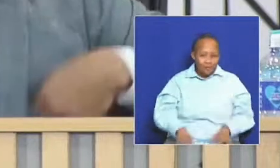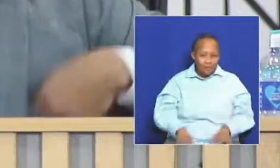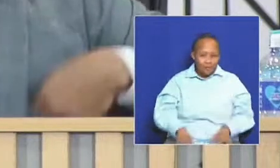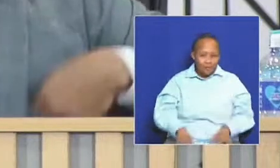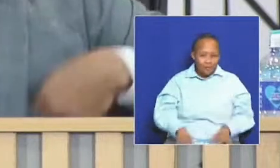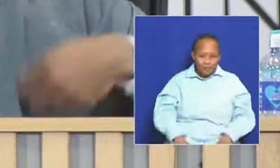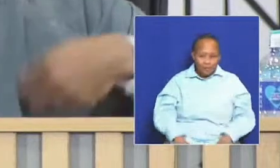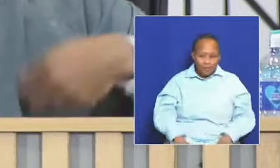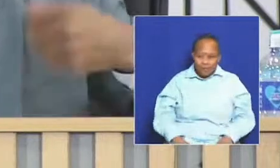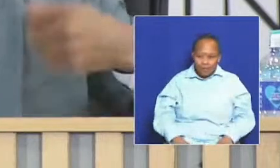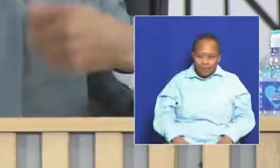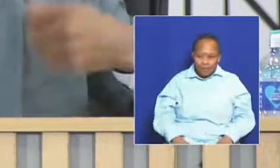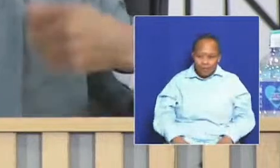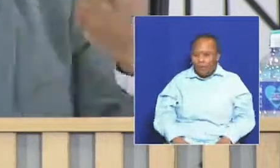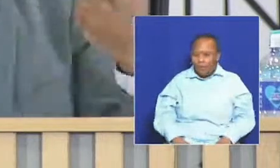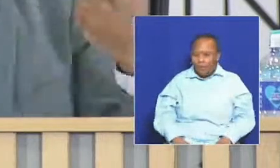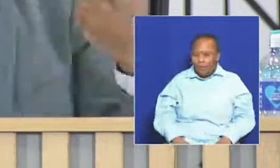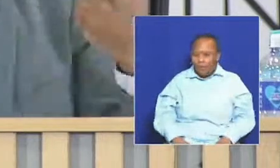Remember